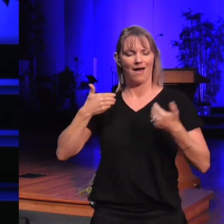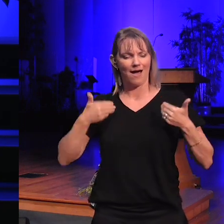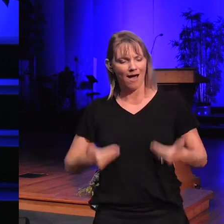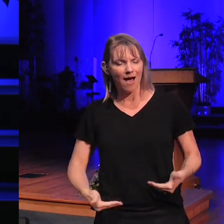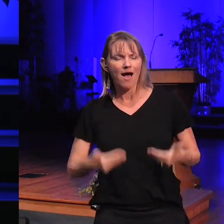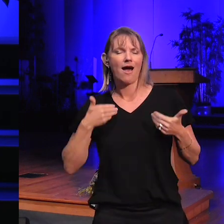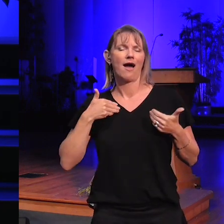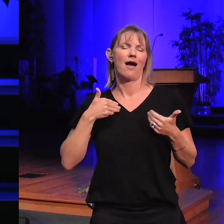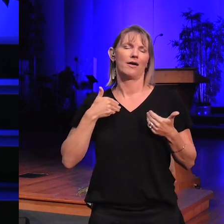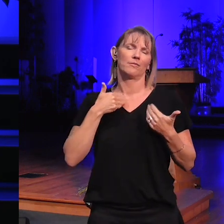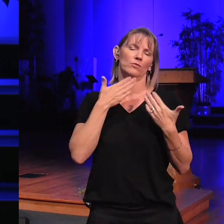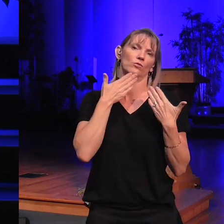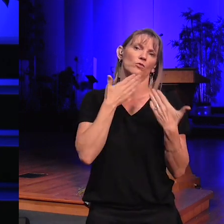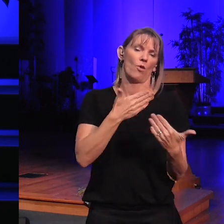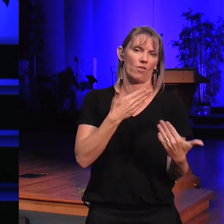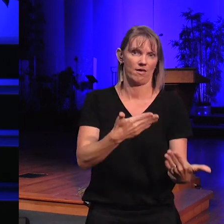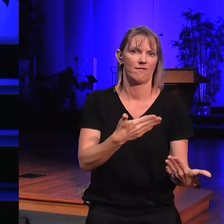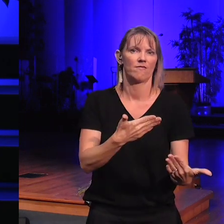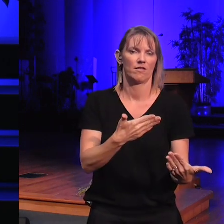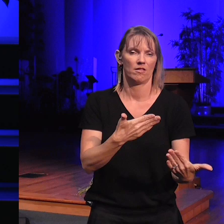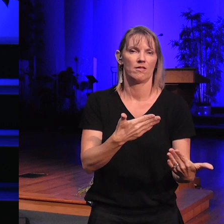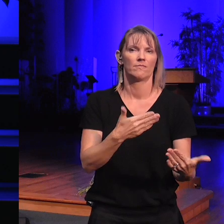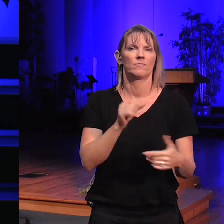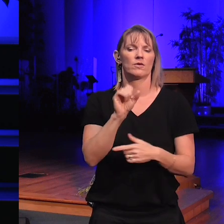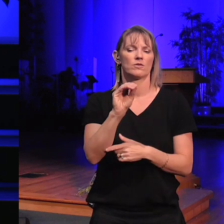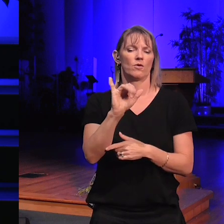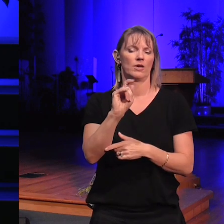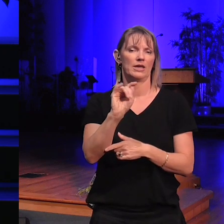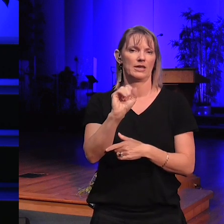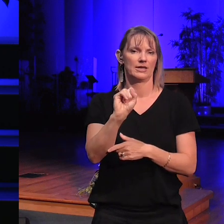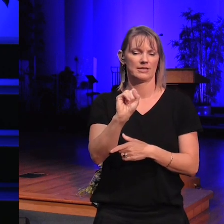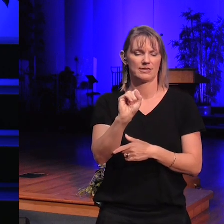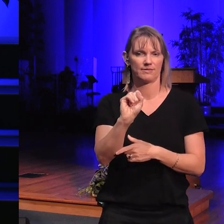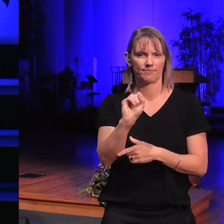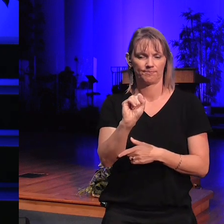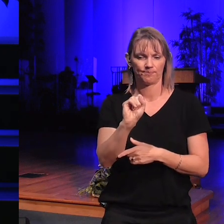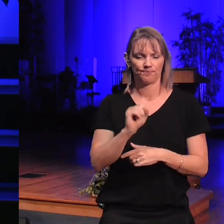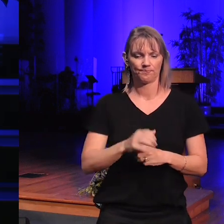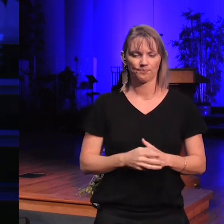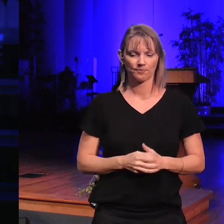am so deeply thankful, and so it is.